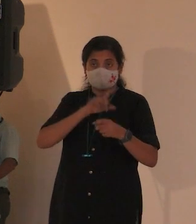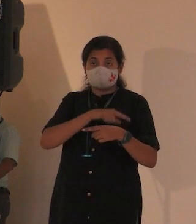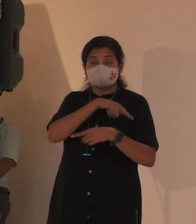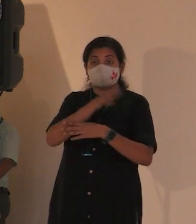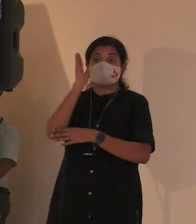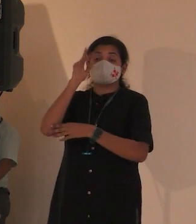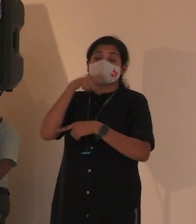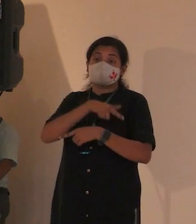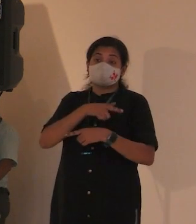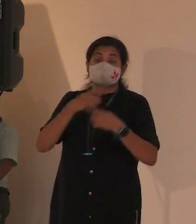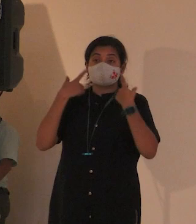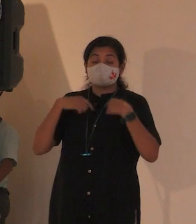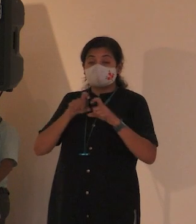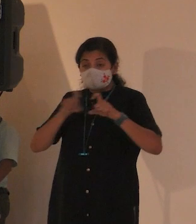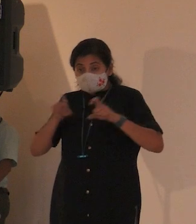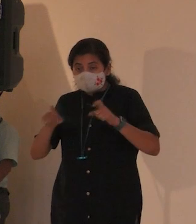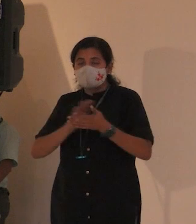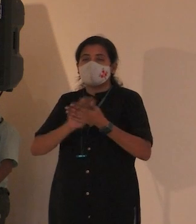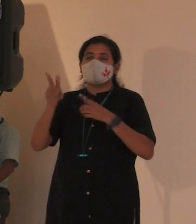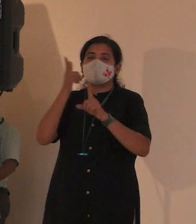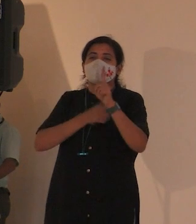of physiology and hygiene, which is